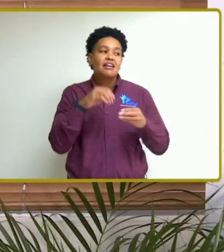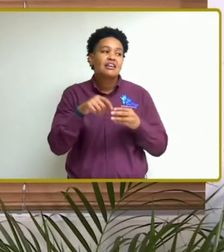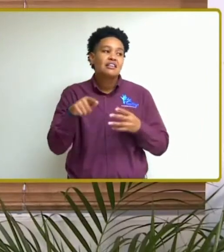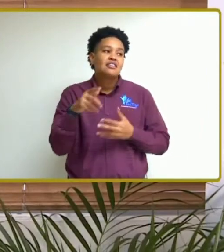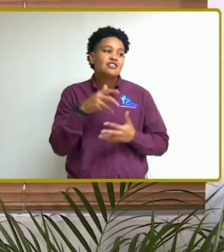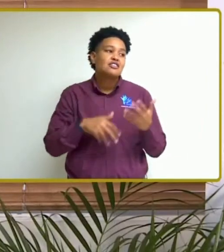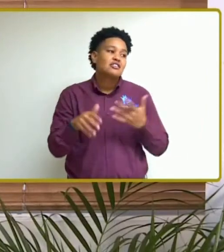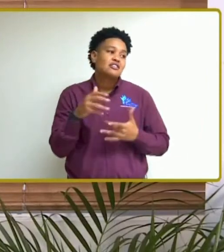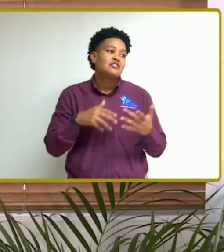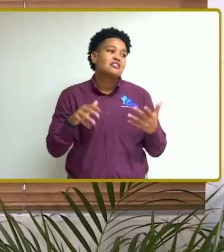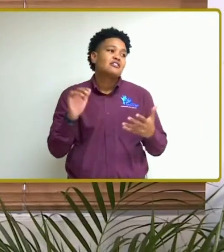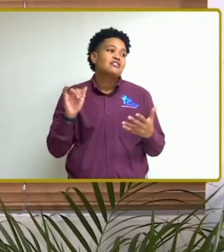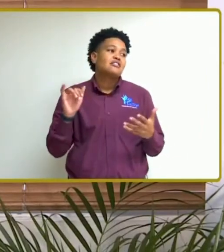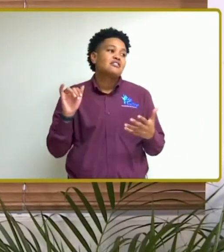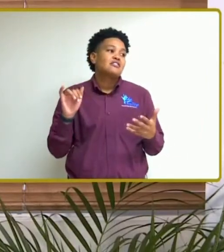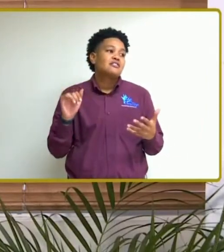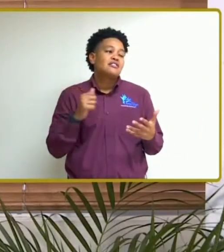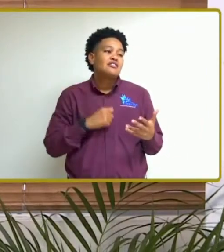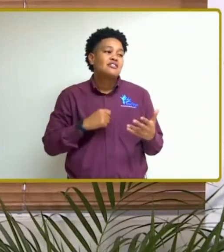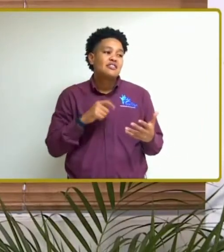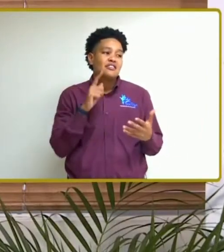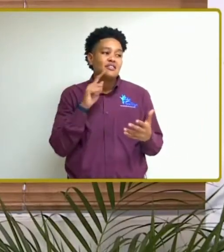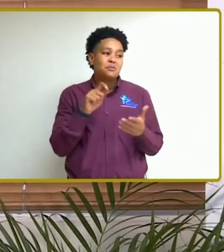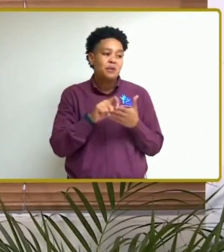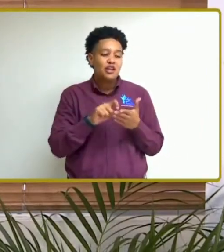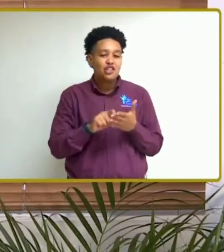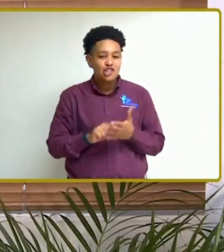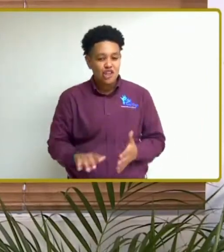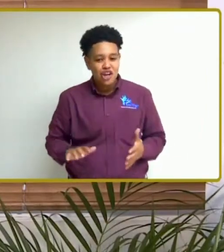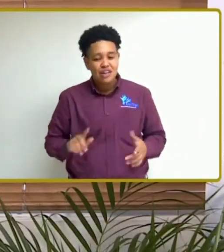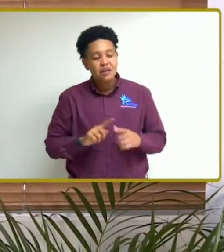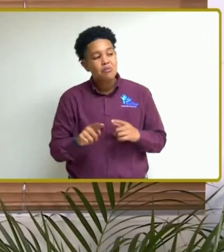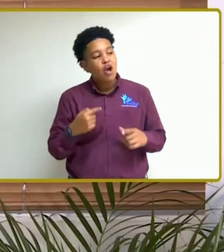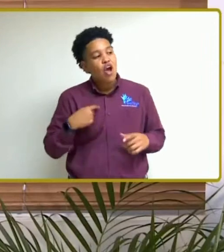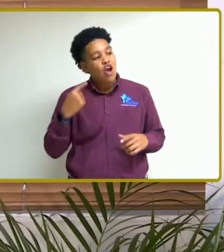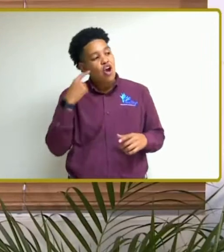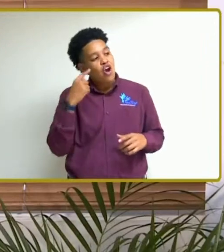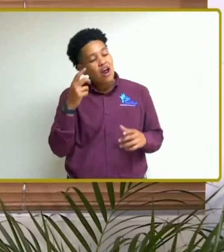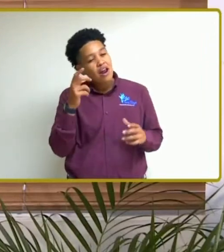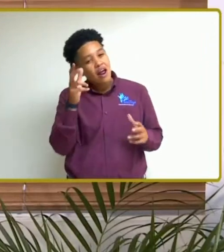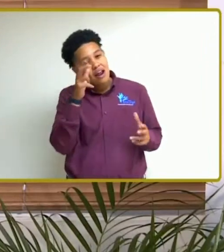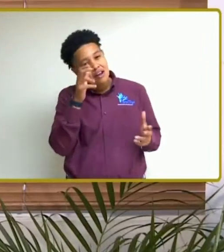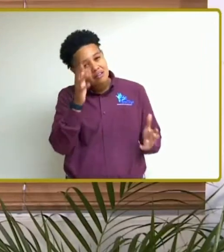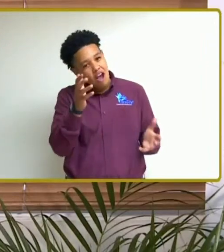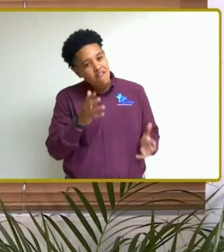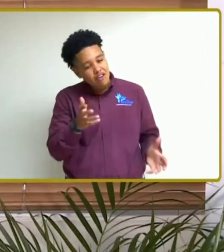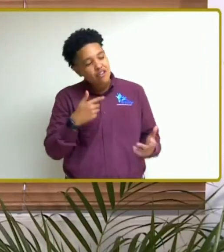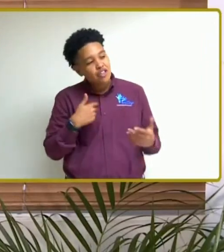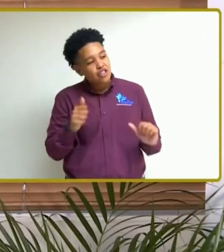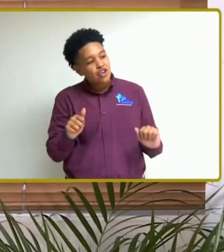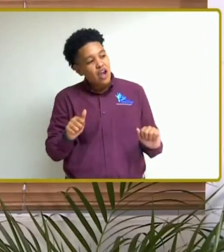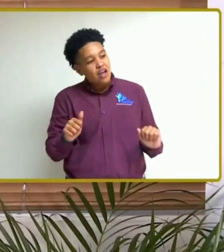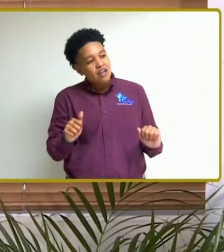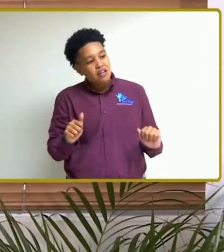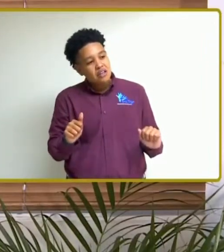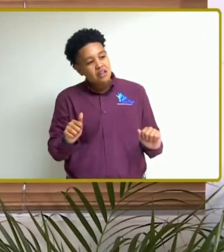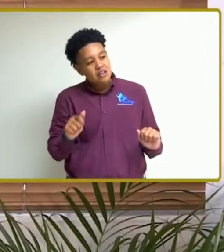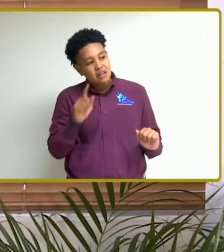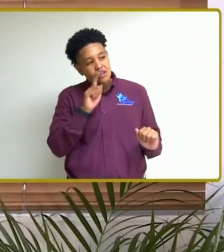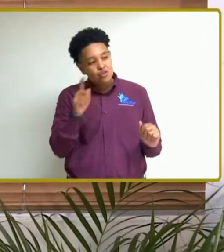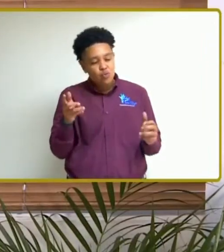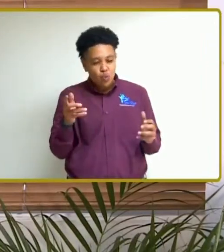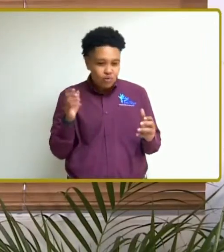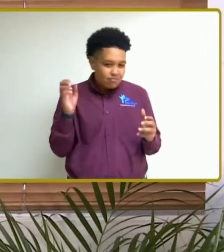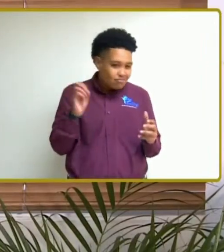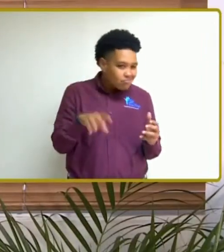society. Sorry to be a journalist, but I heard a little of the conversation and I'm trying to sort of reconcile